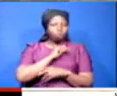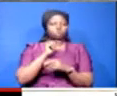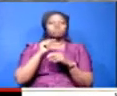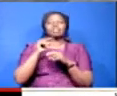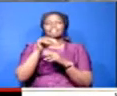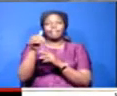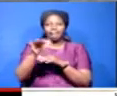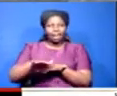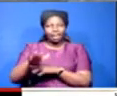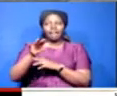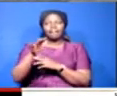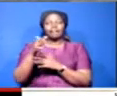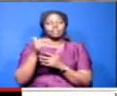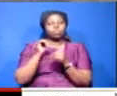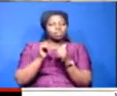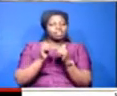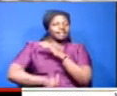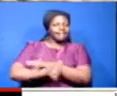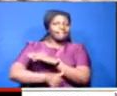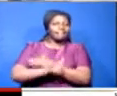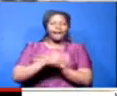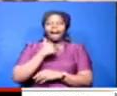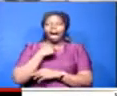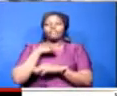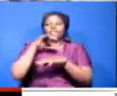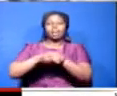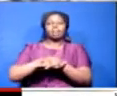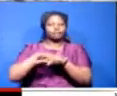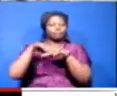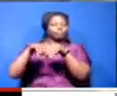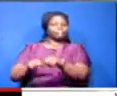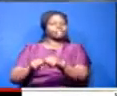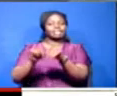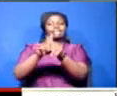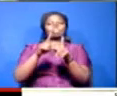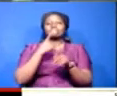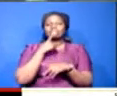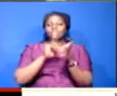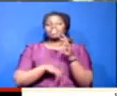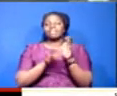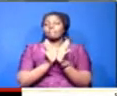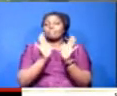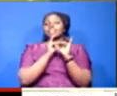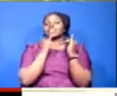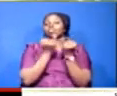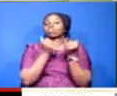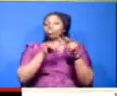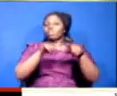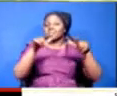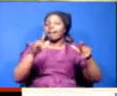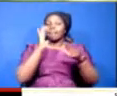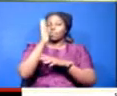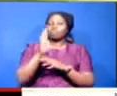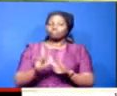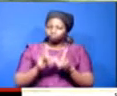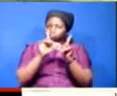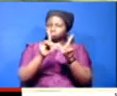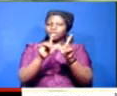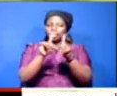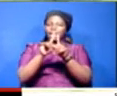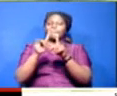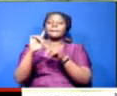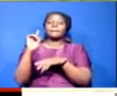grabbed. The government is also documenting land belonging to public institutions, while the Minister of Lands and Physical Planning, working